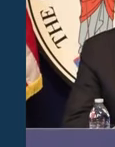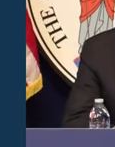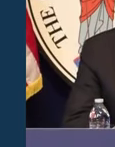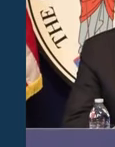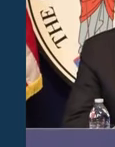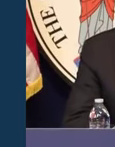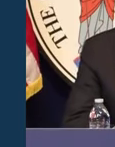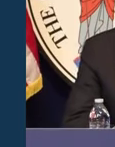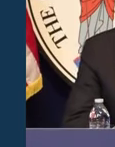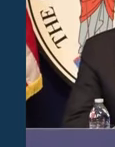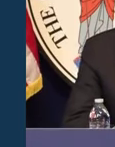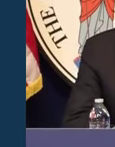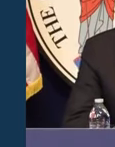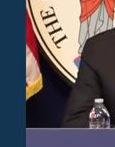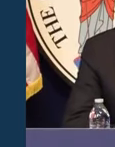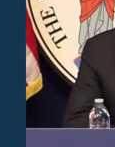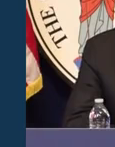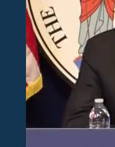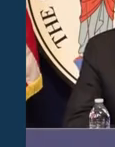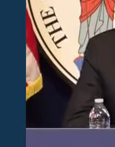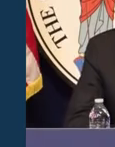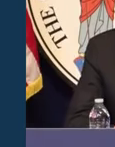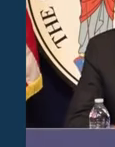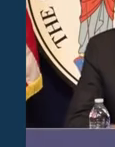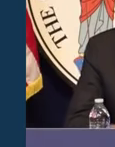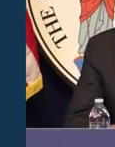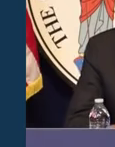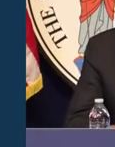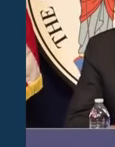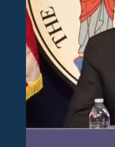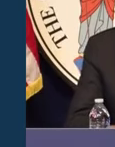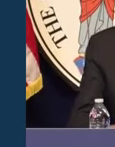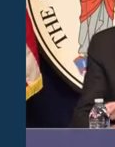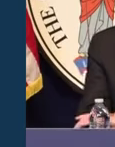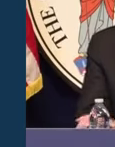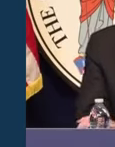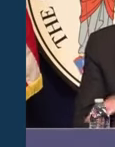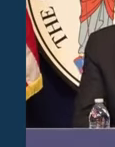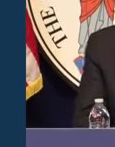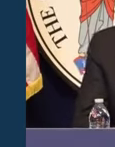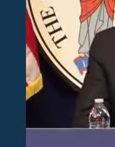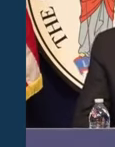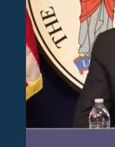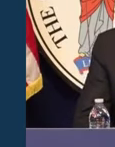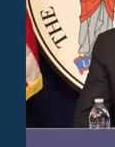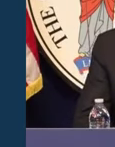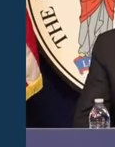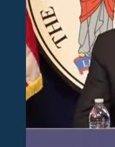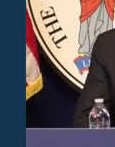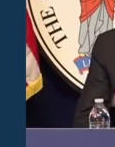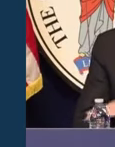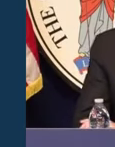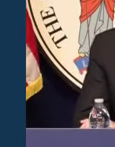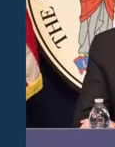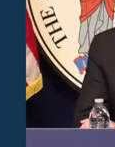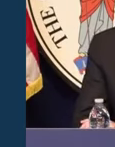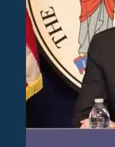get a test. And again, we have a symptom self-assessment at